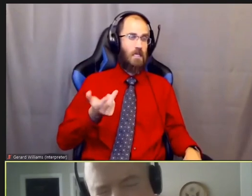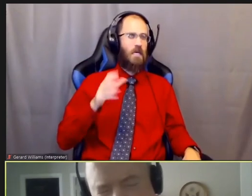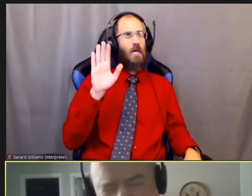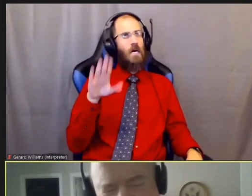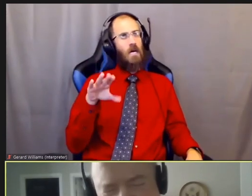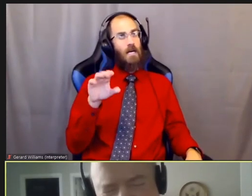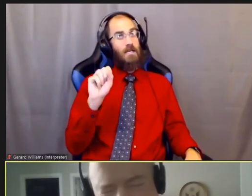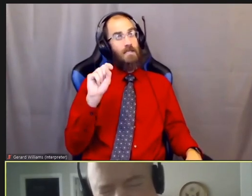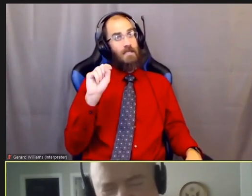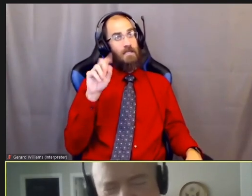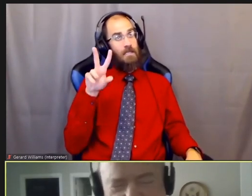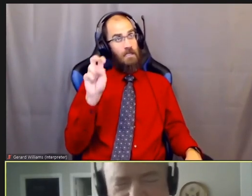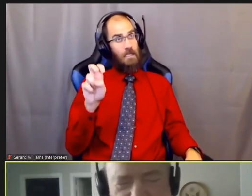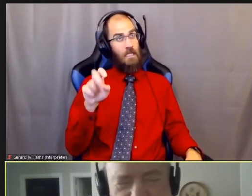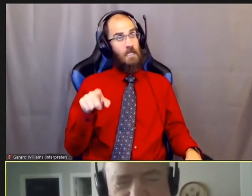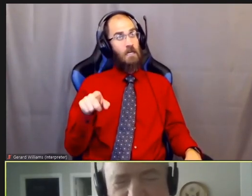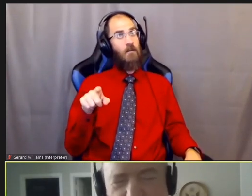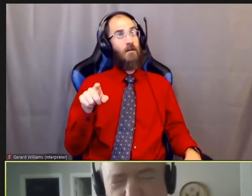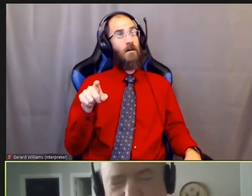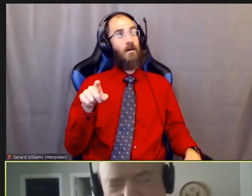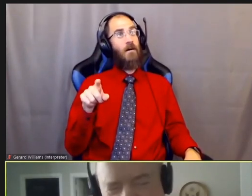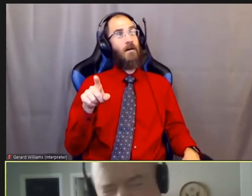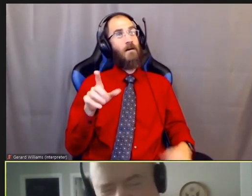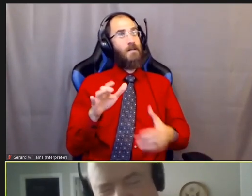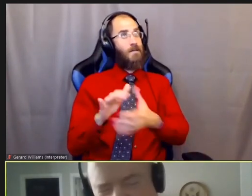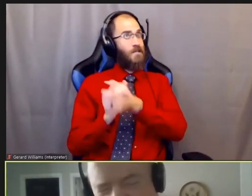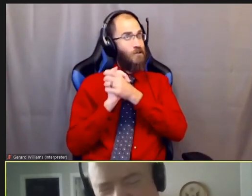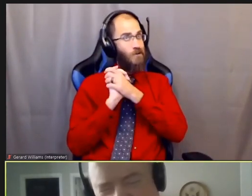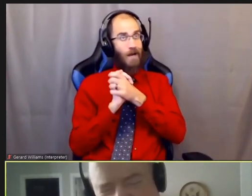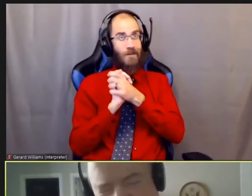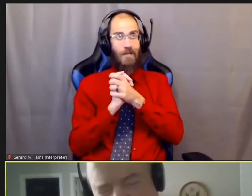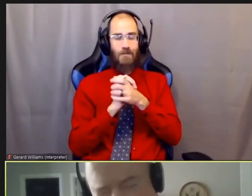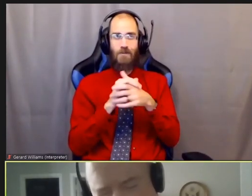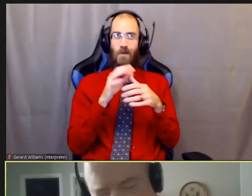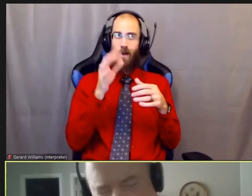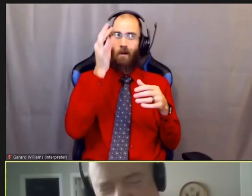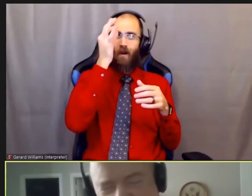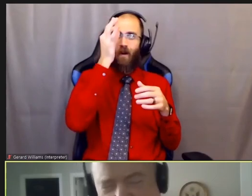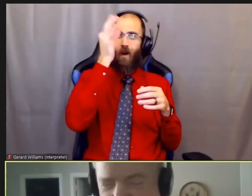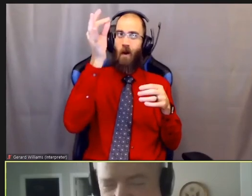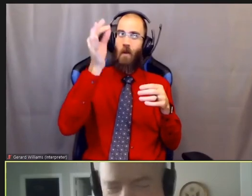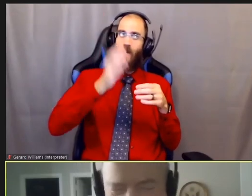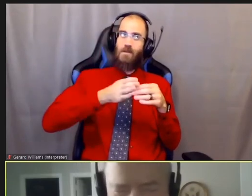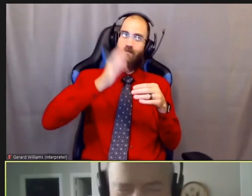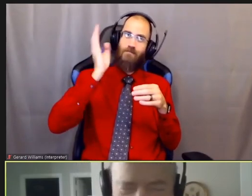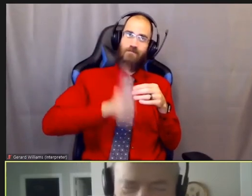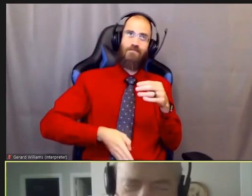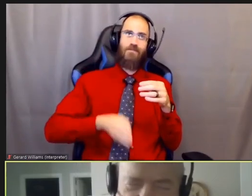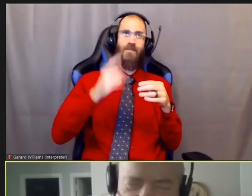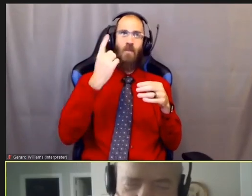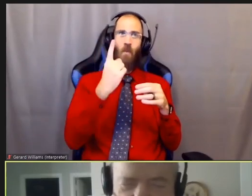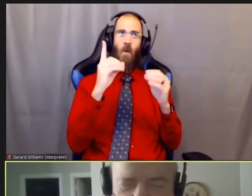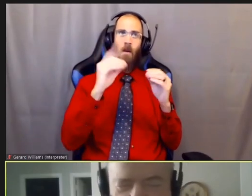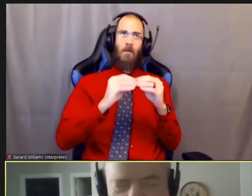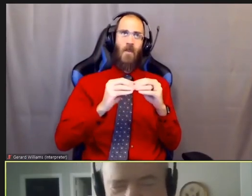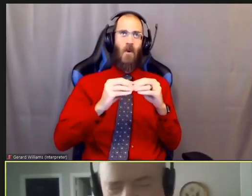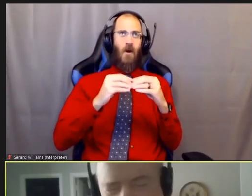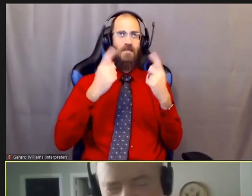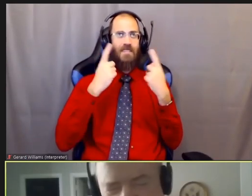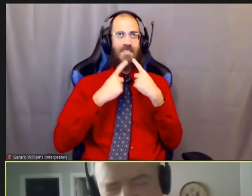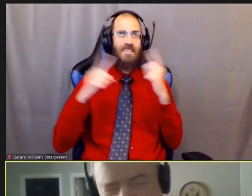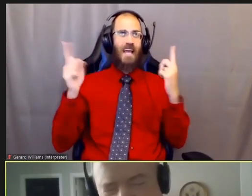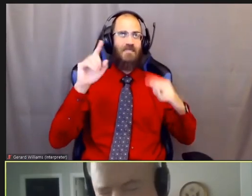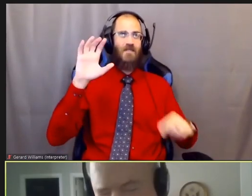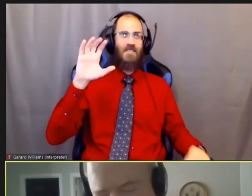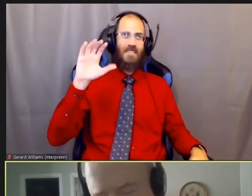Steve, congratulations on almost the conclusion of another successful CAC meeting. And you